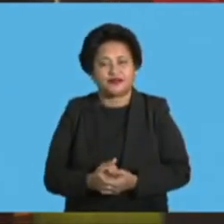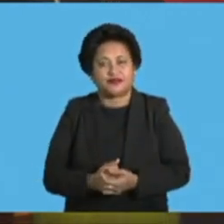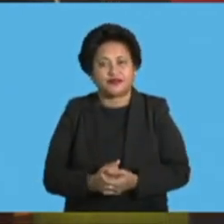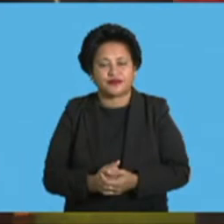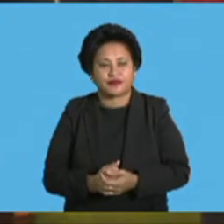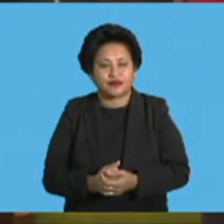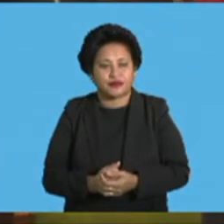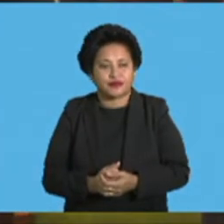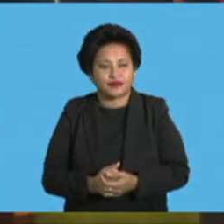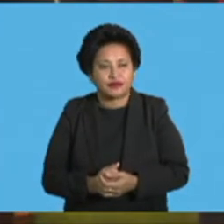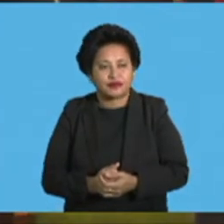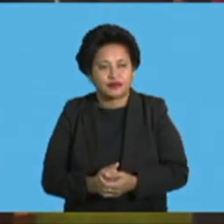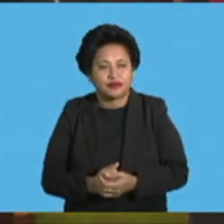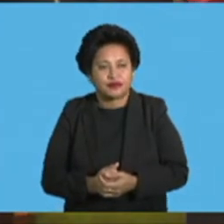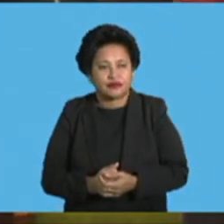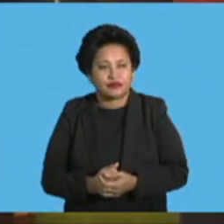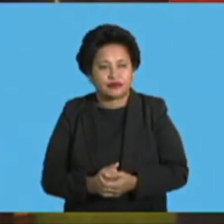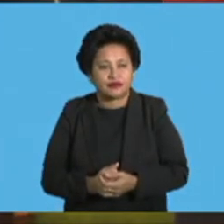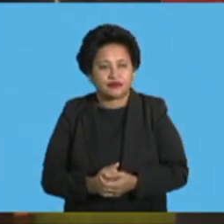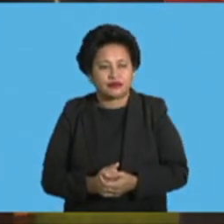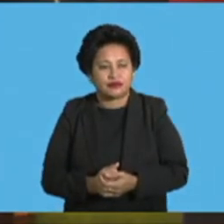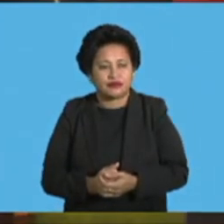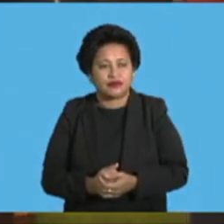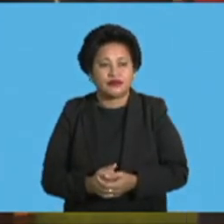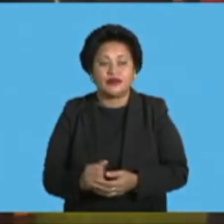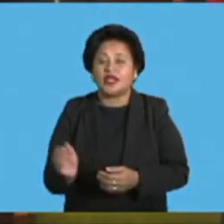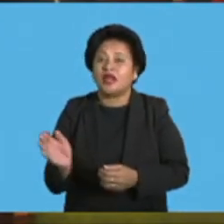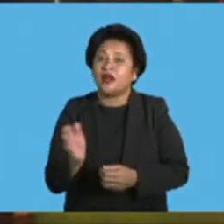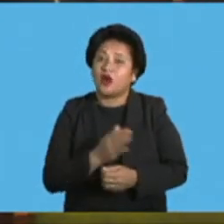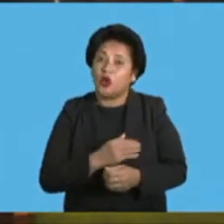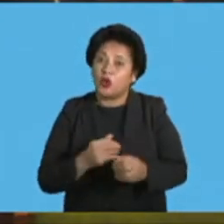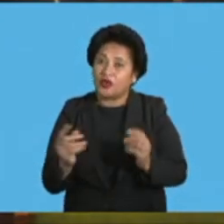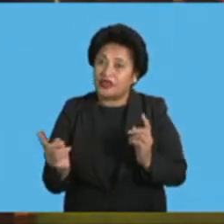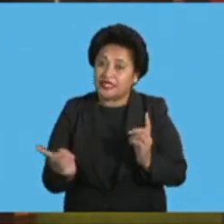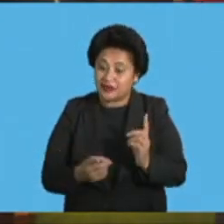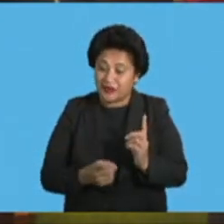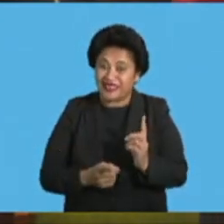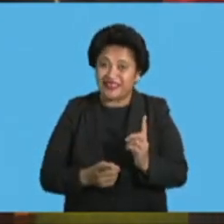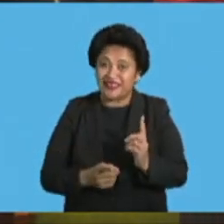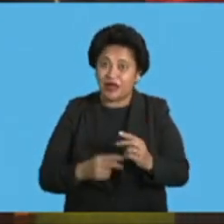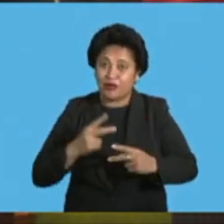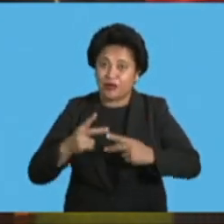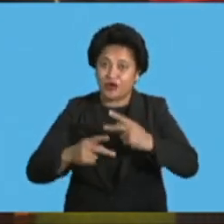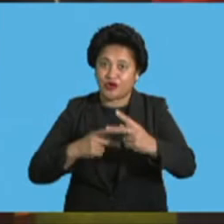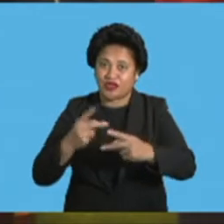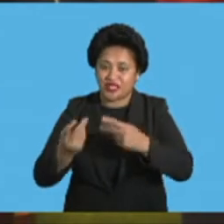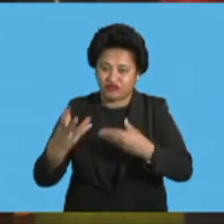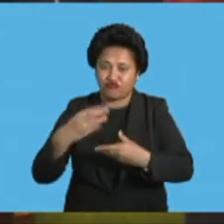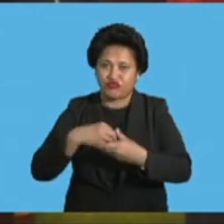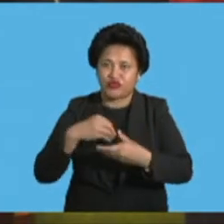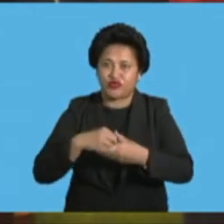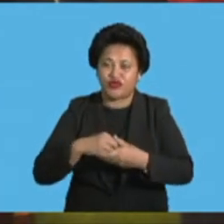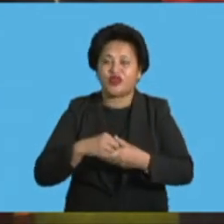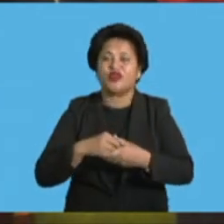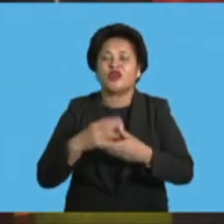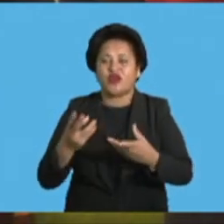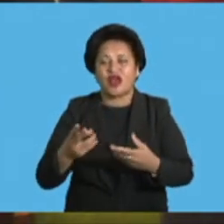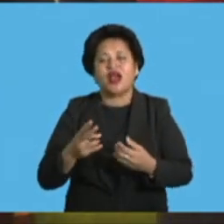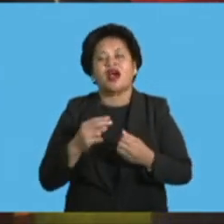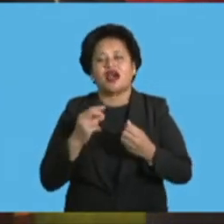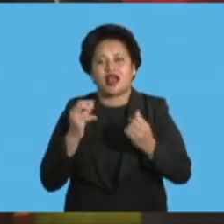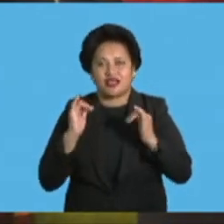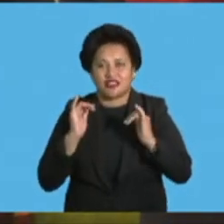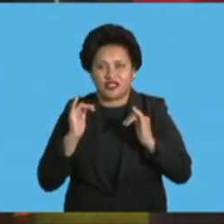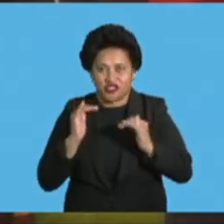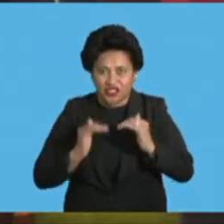Mr. Speaker, all disciplinary processes incorporate the principle of natural justice, that